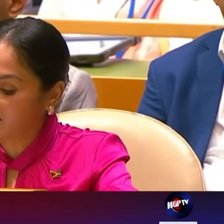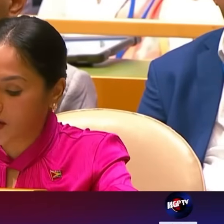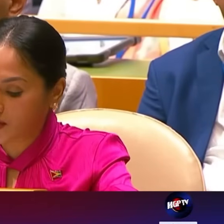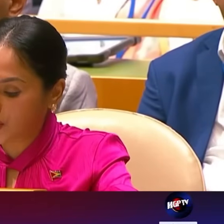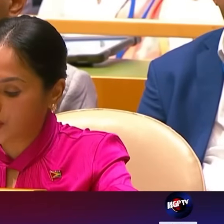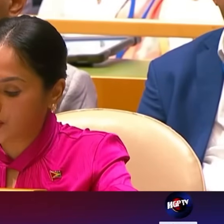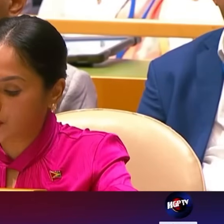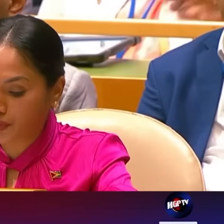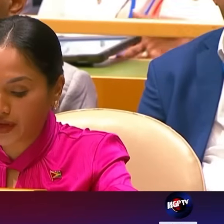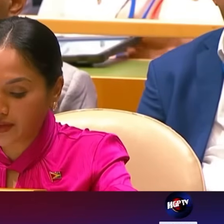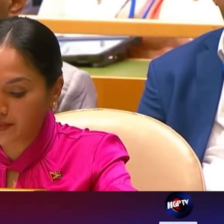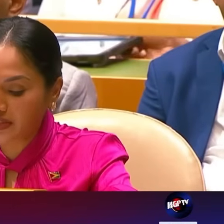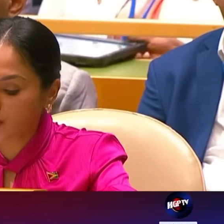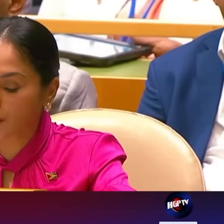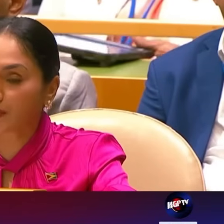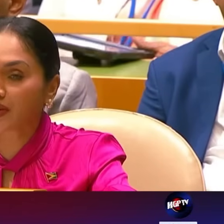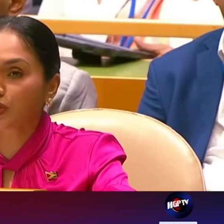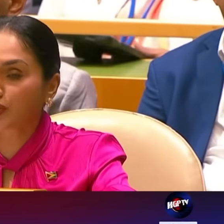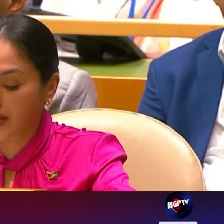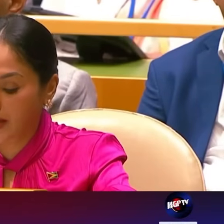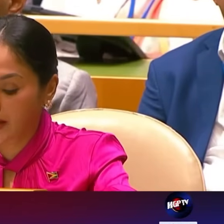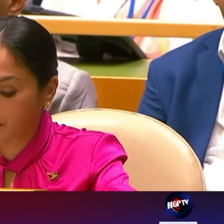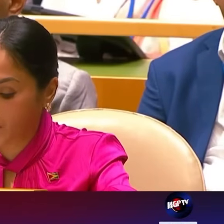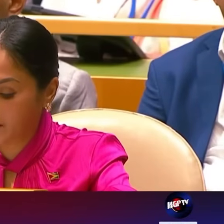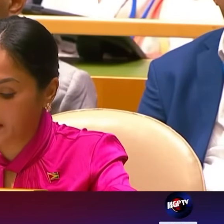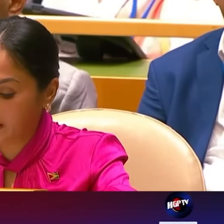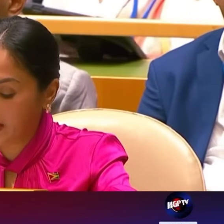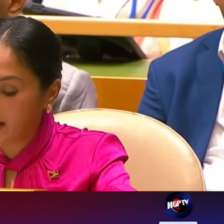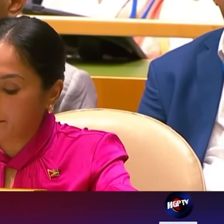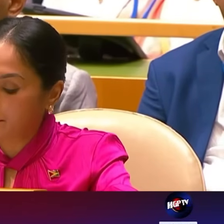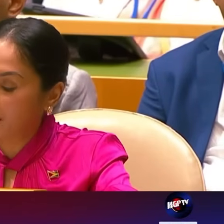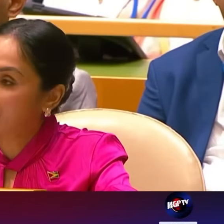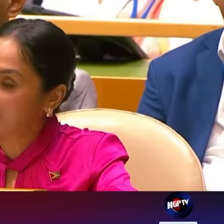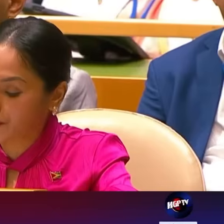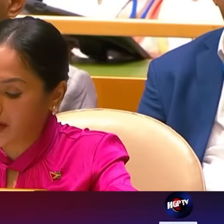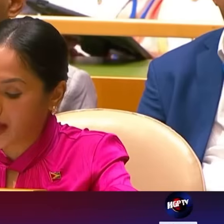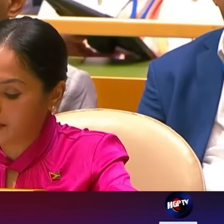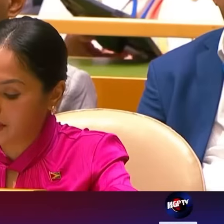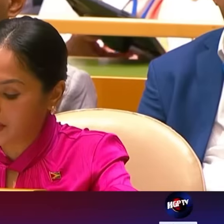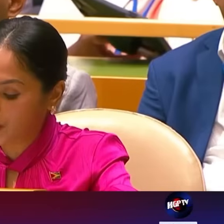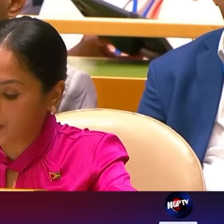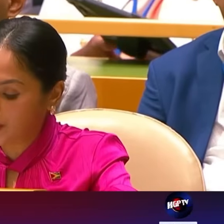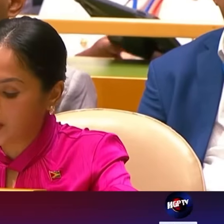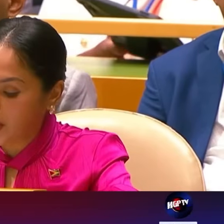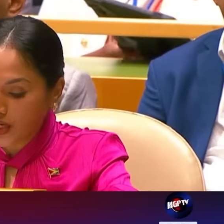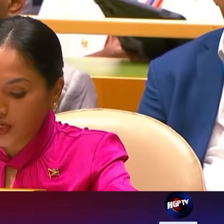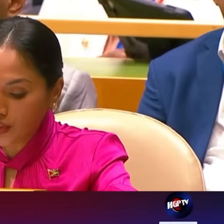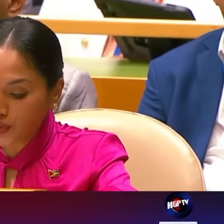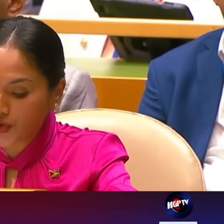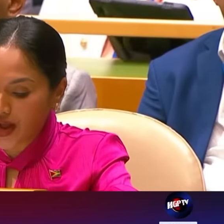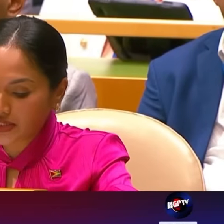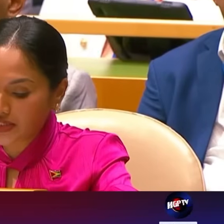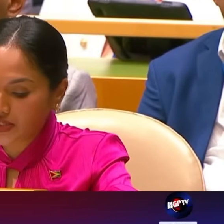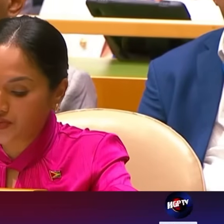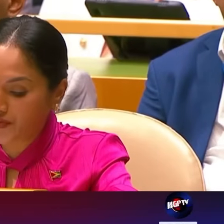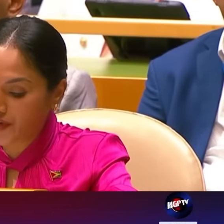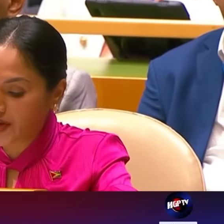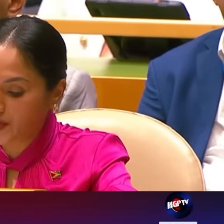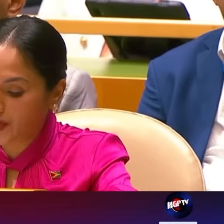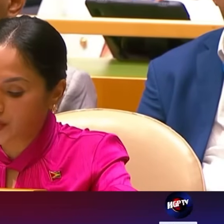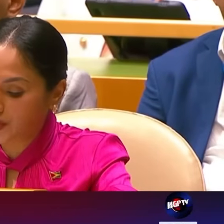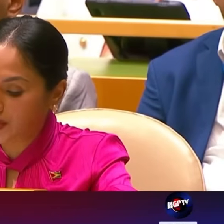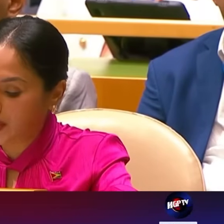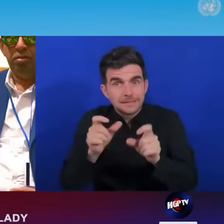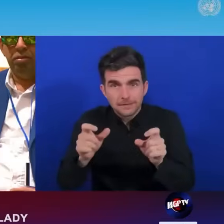noted that Guyana is home to the Regional Disability Diagnostic and Treatment Center, which provides early diagnosis for children living